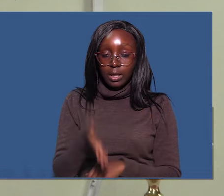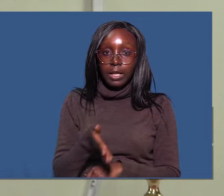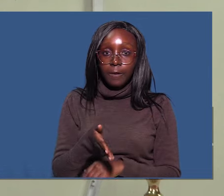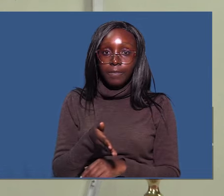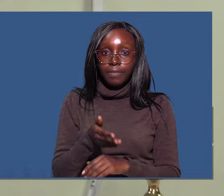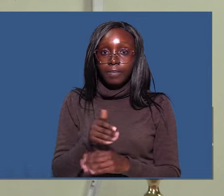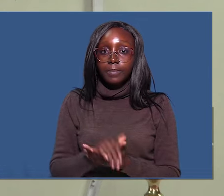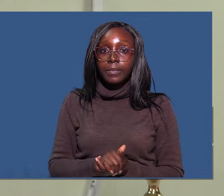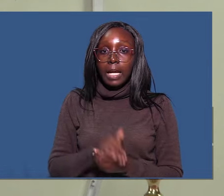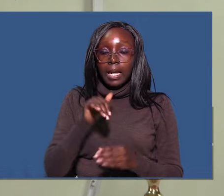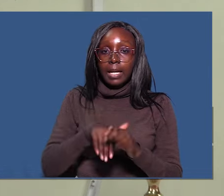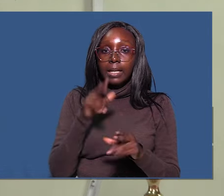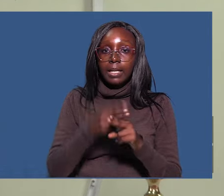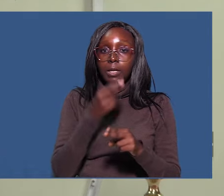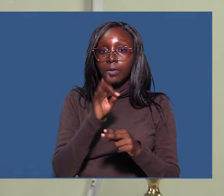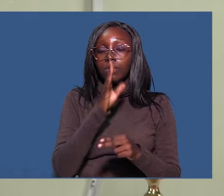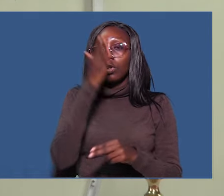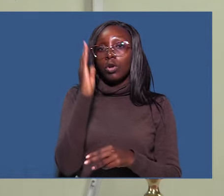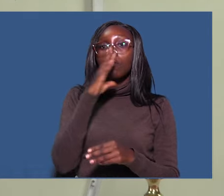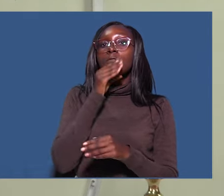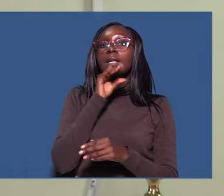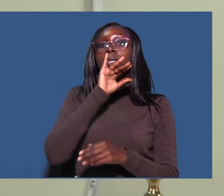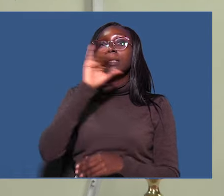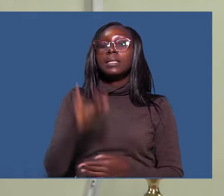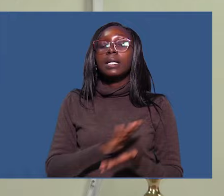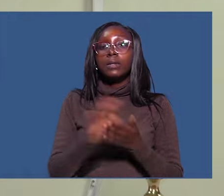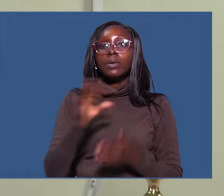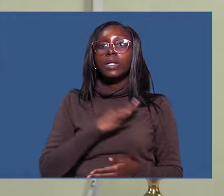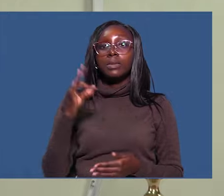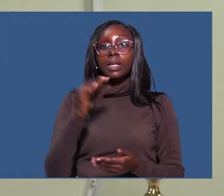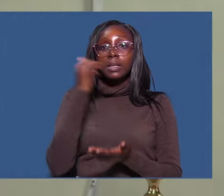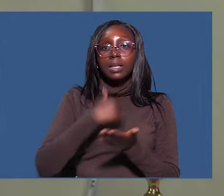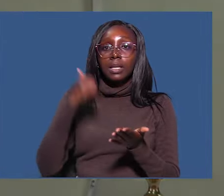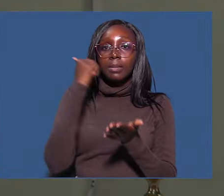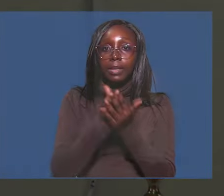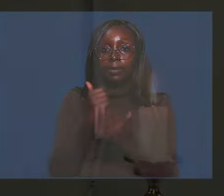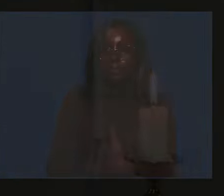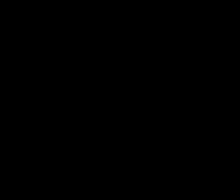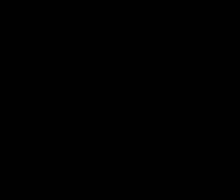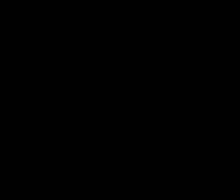through this word. In the name of God the Father, and of the Son, and of the Holy Spirit. Amen.